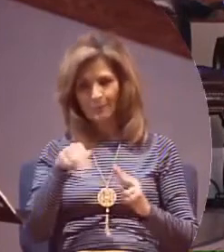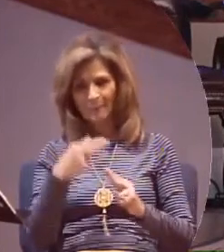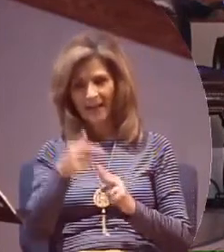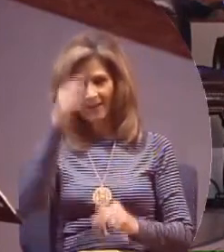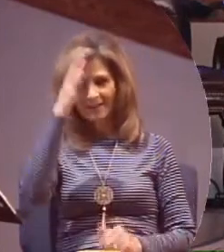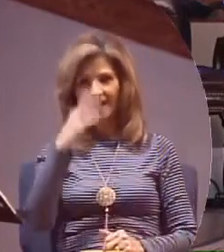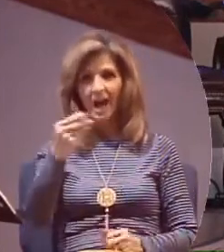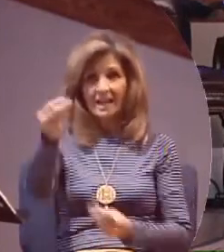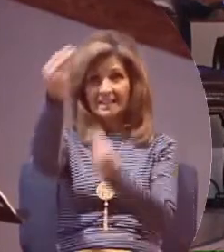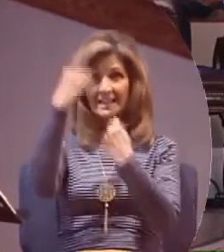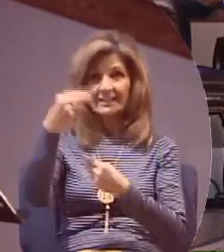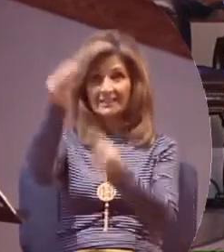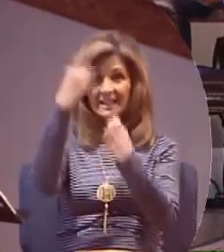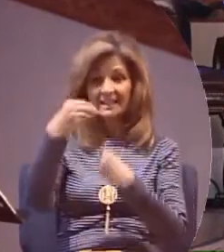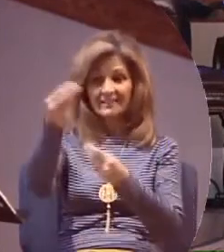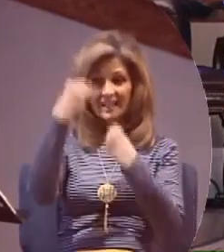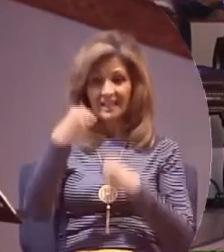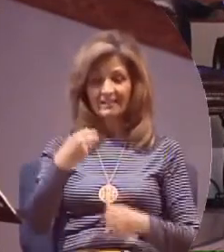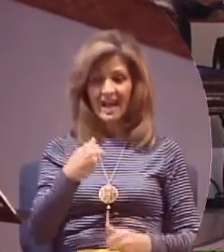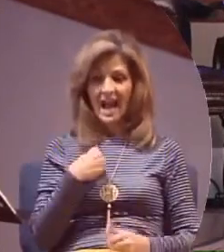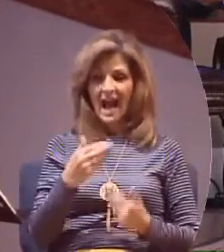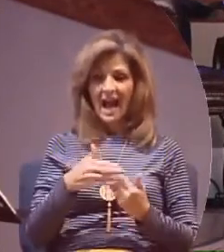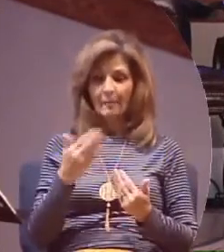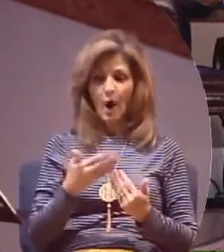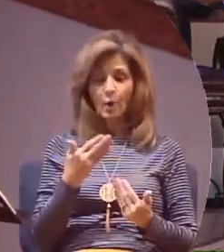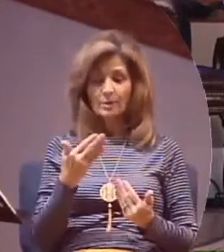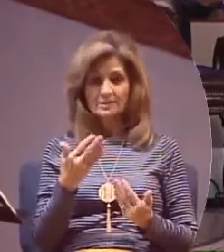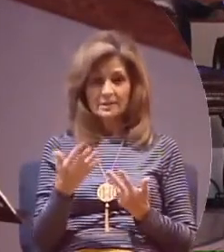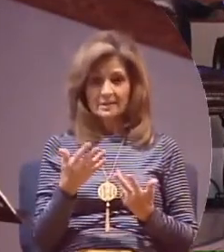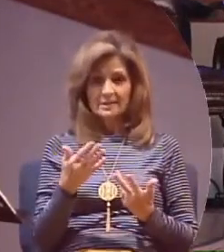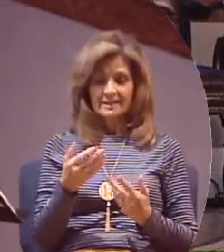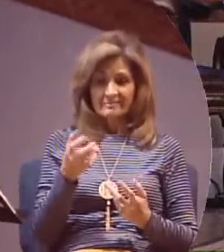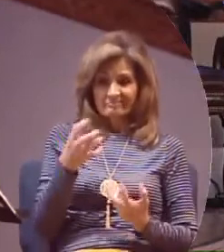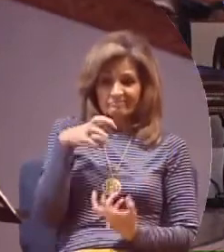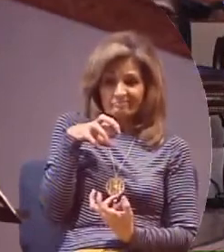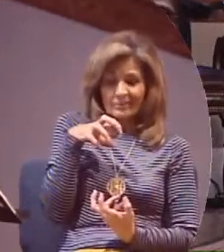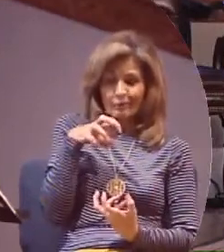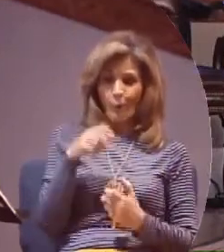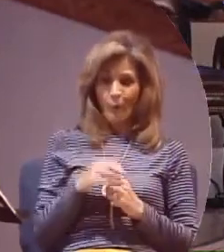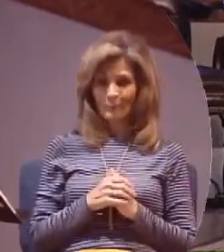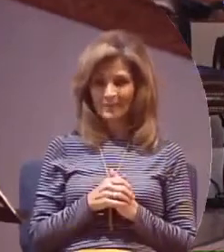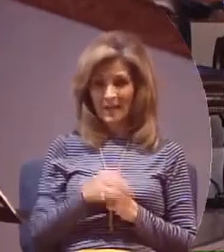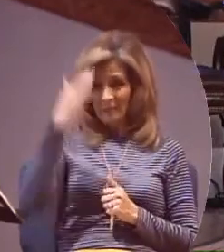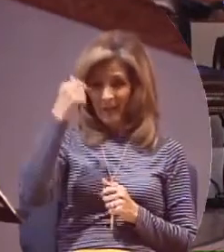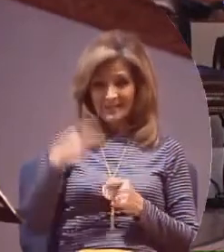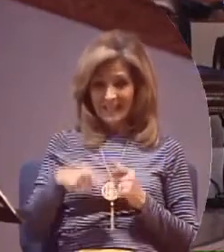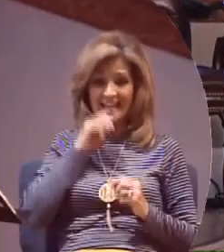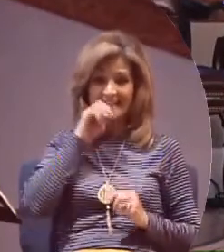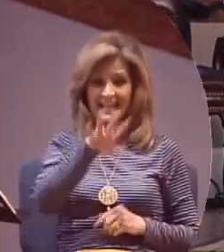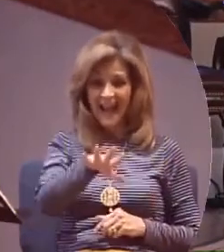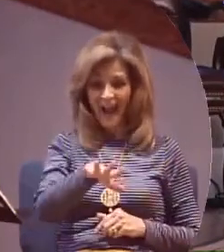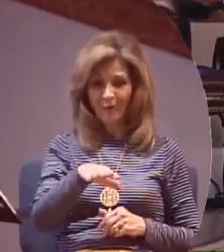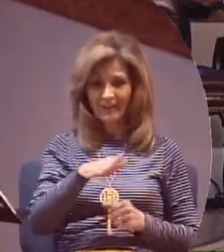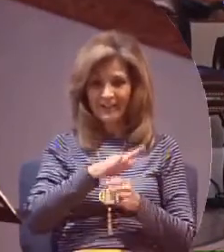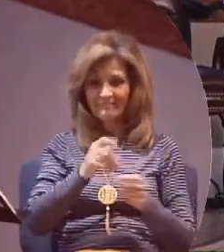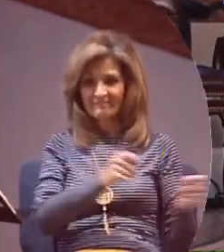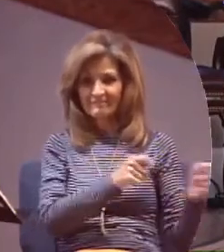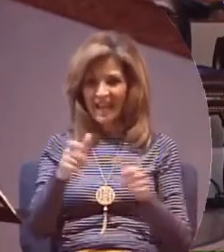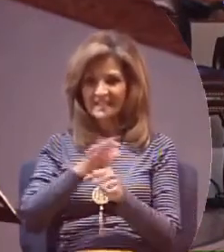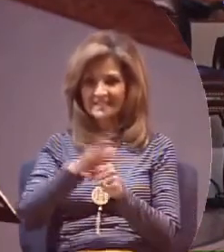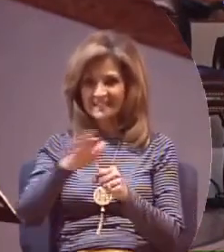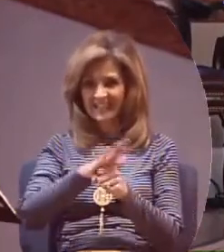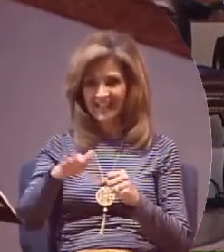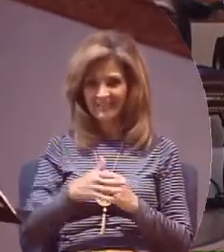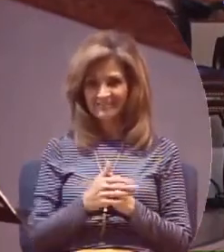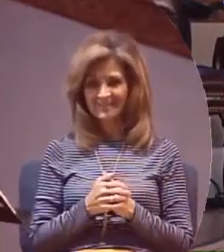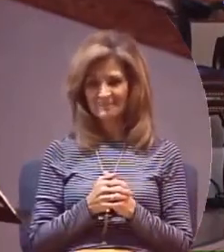God's shoveling it in so fast. I mean, I'm just deformed because I can't get it out fast enough. That's unction,